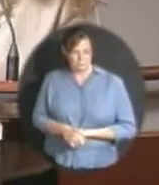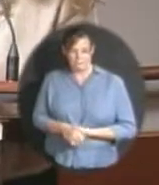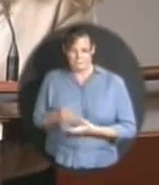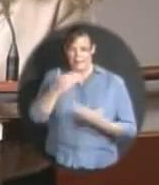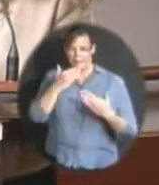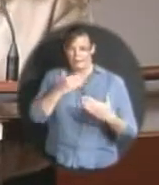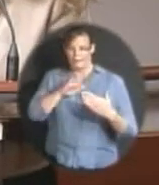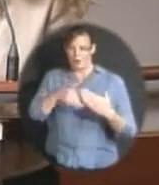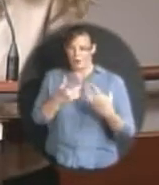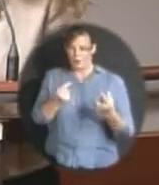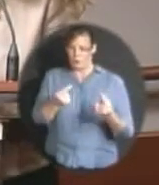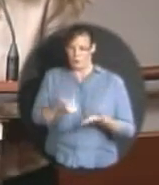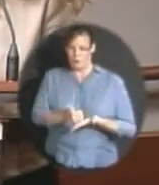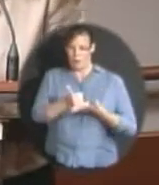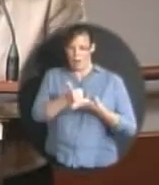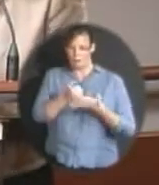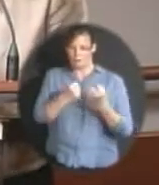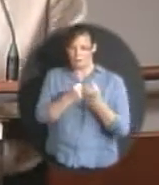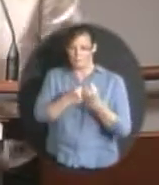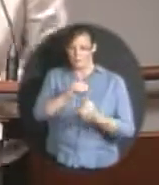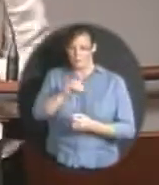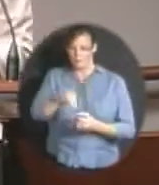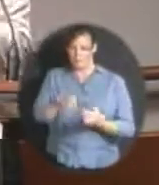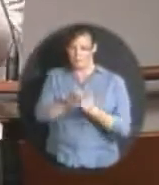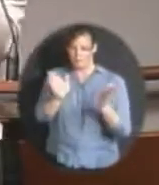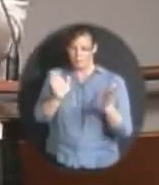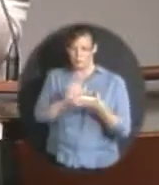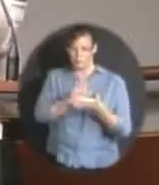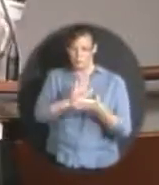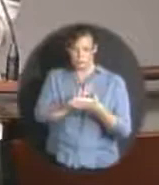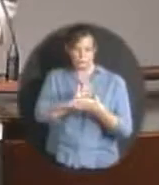Thank you for all you do to help support the Olathe Public Schools.